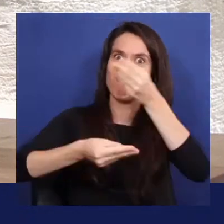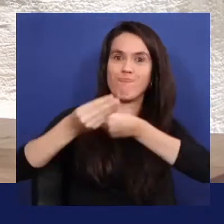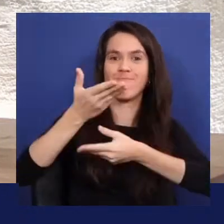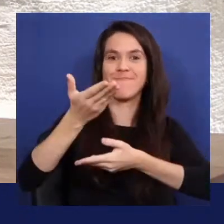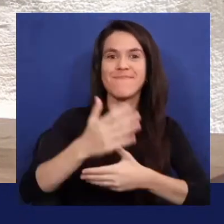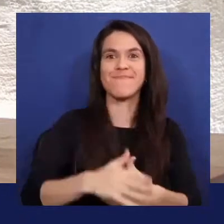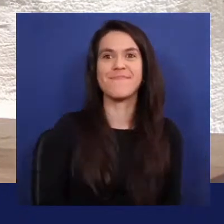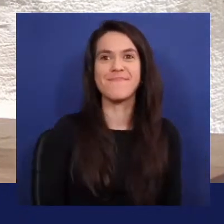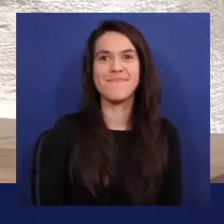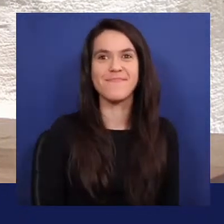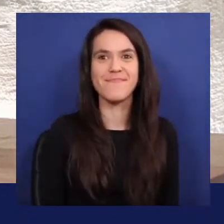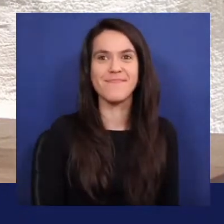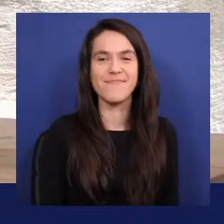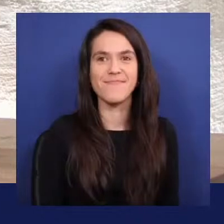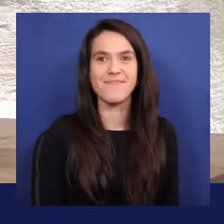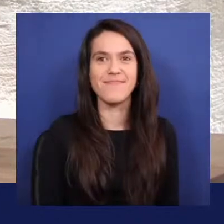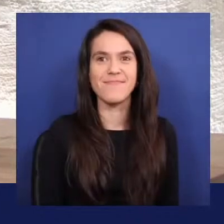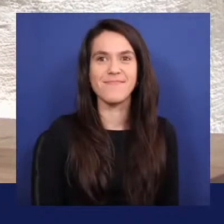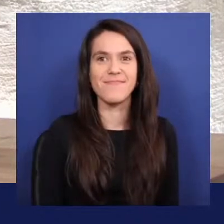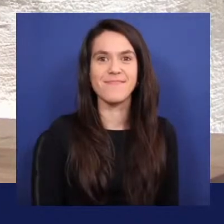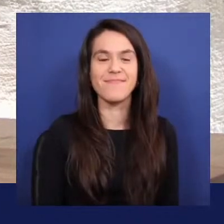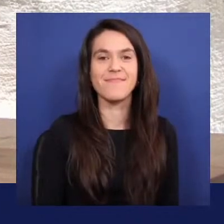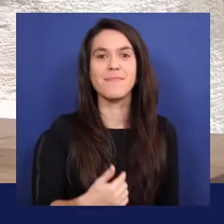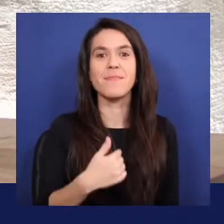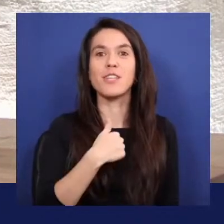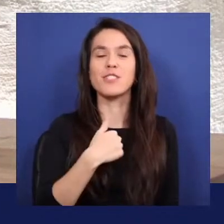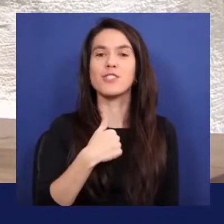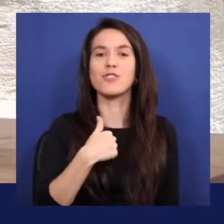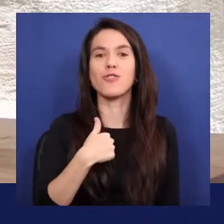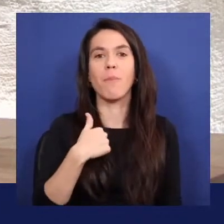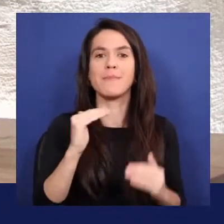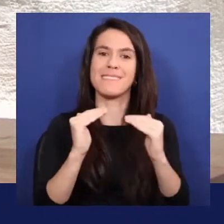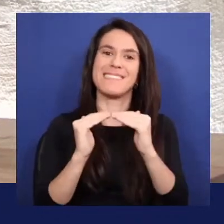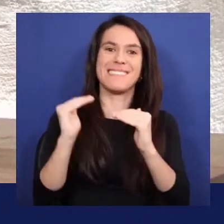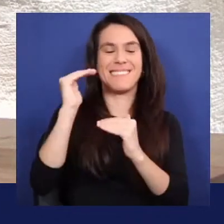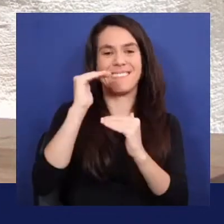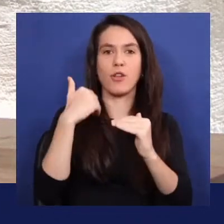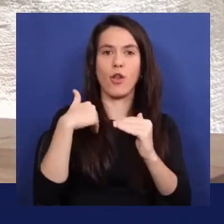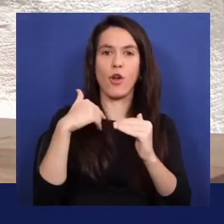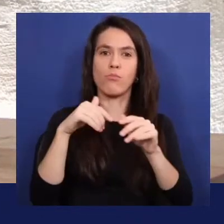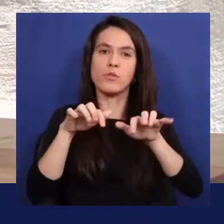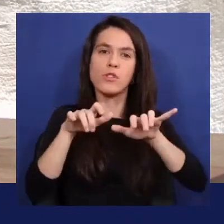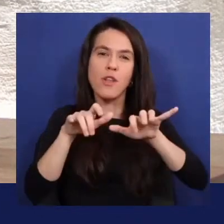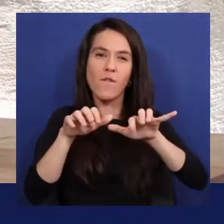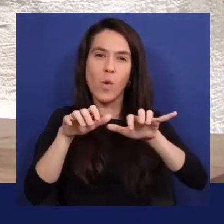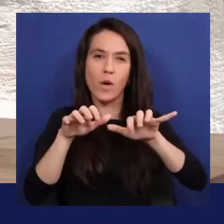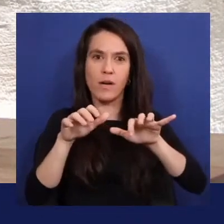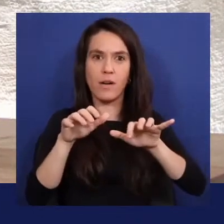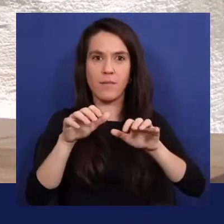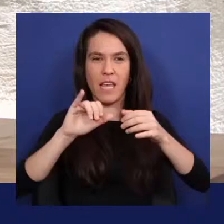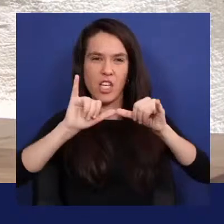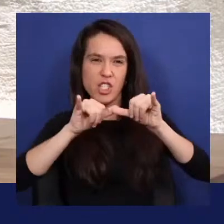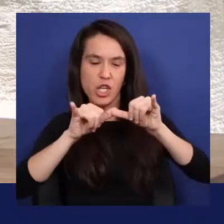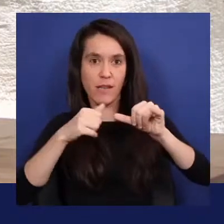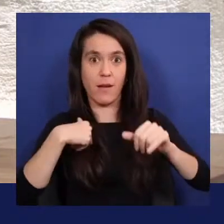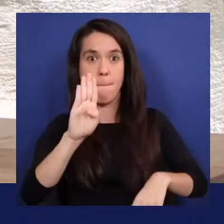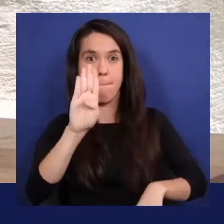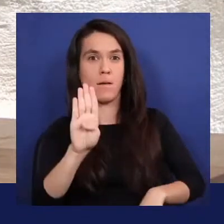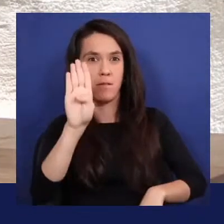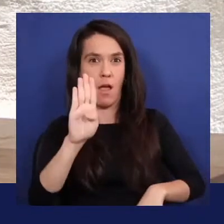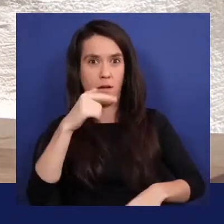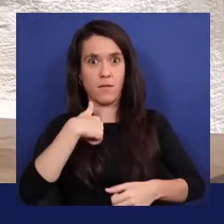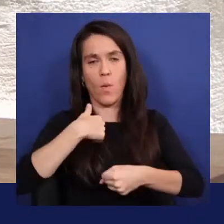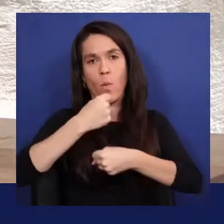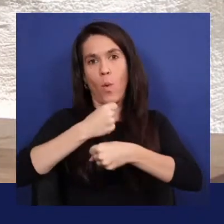So officially, I'm a senior software engineer at Liberty Mutual in Boston. I am currently working from home,